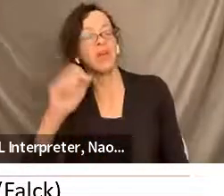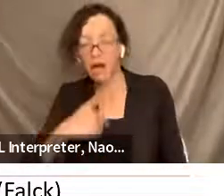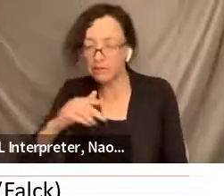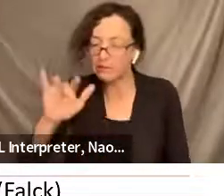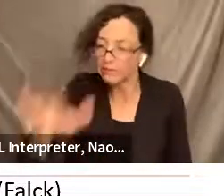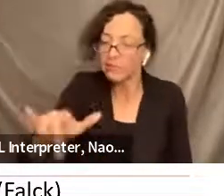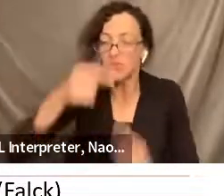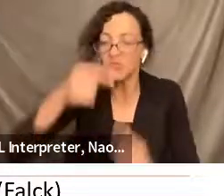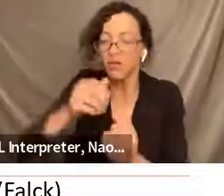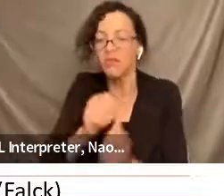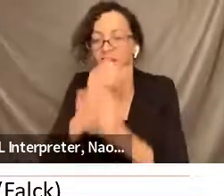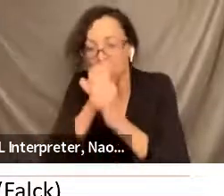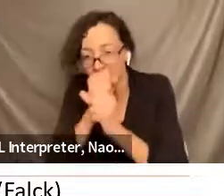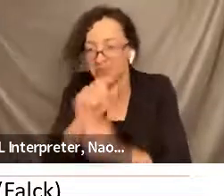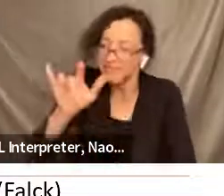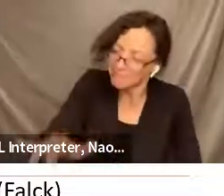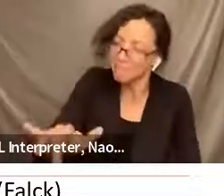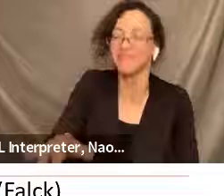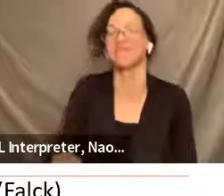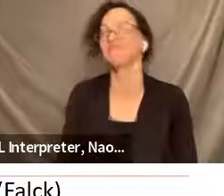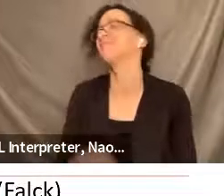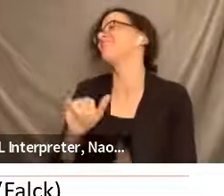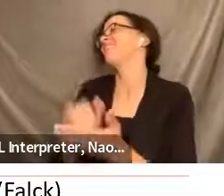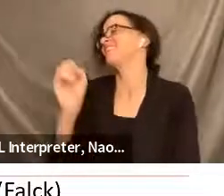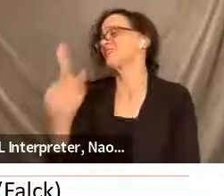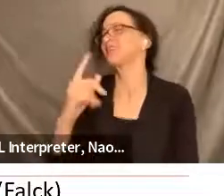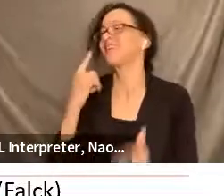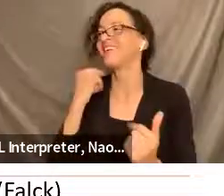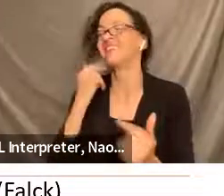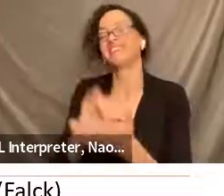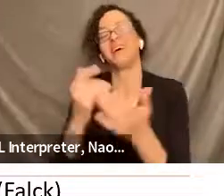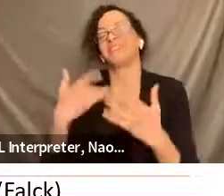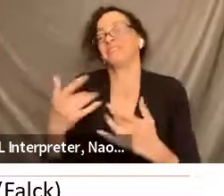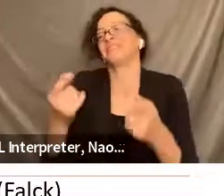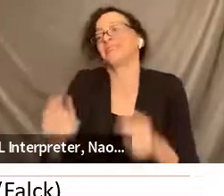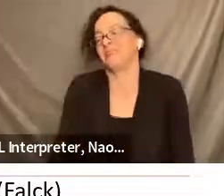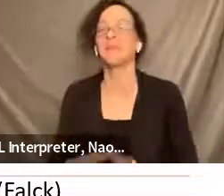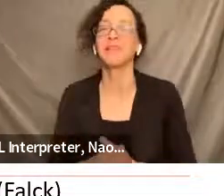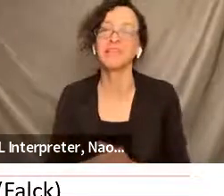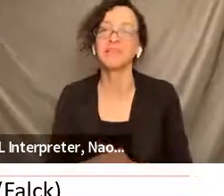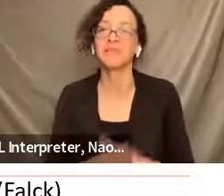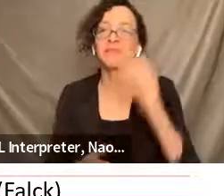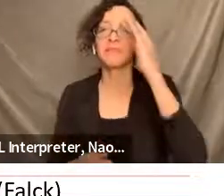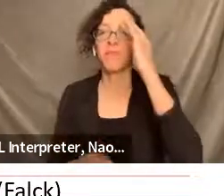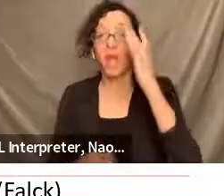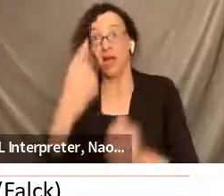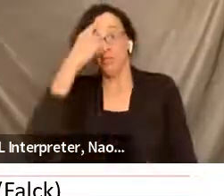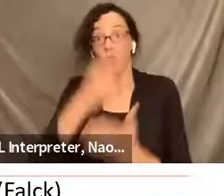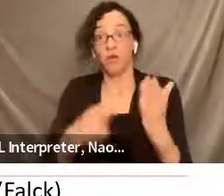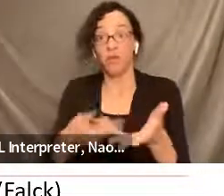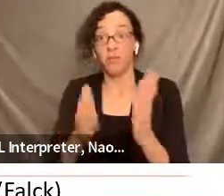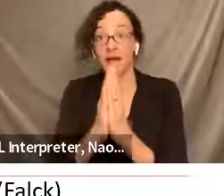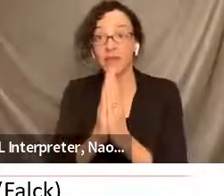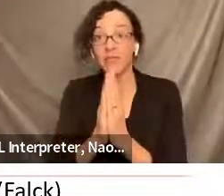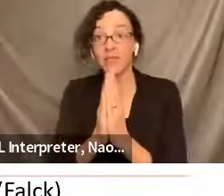button. That's okay. It happens. I think what I'm asking, and this is around